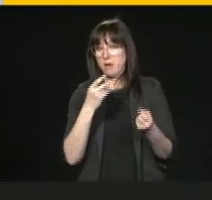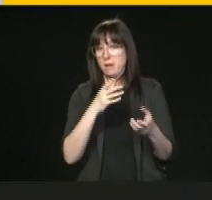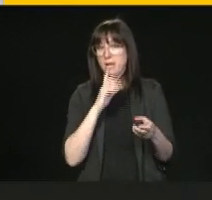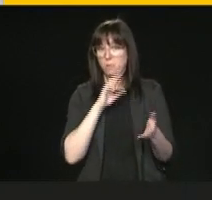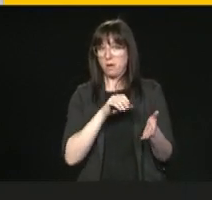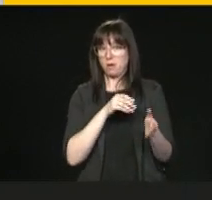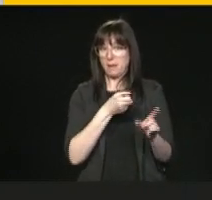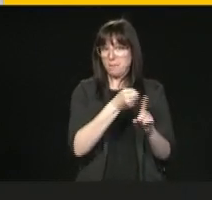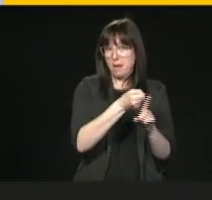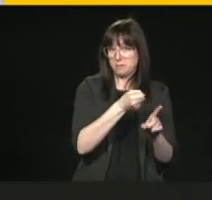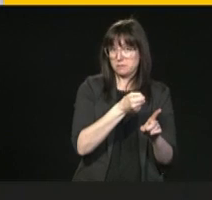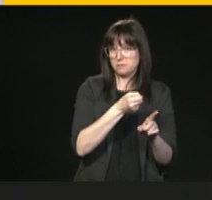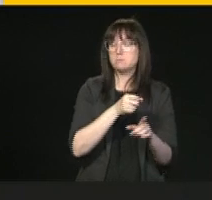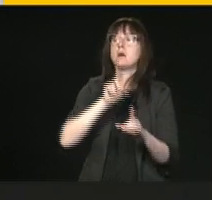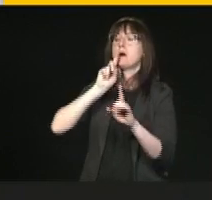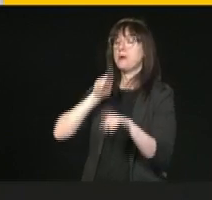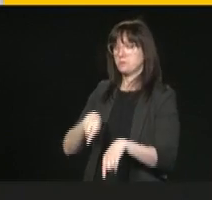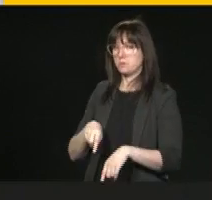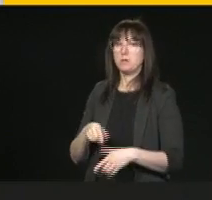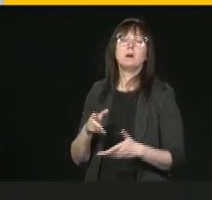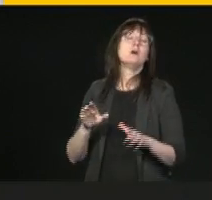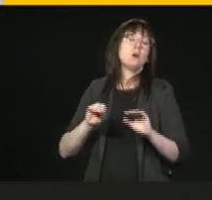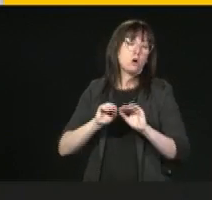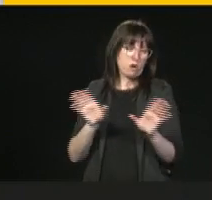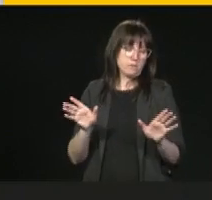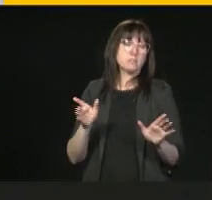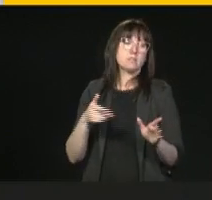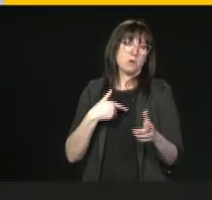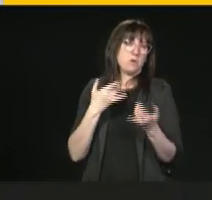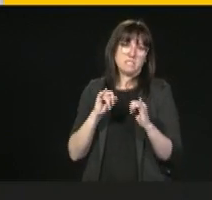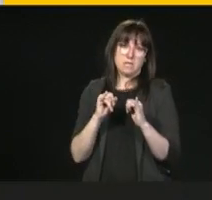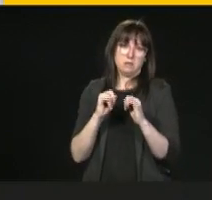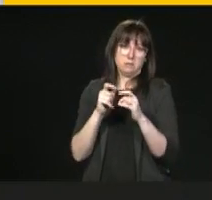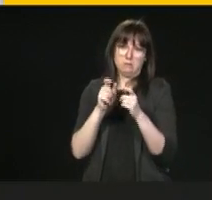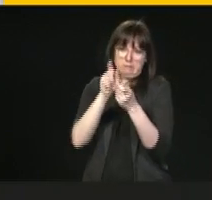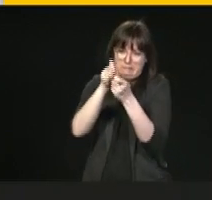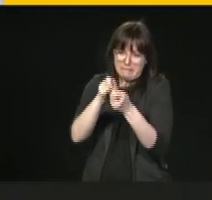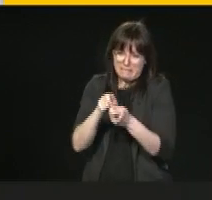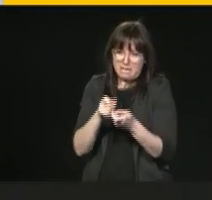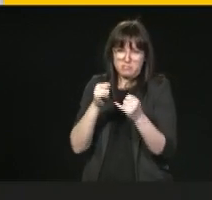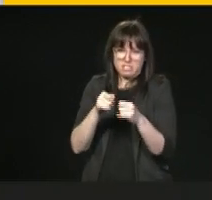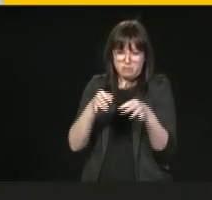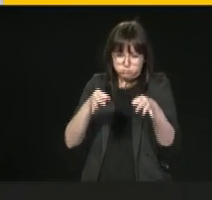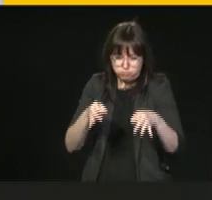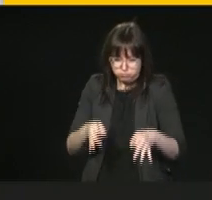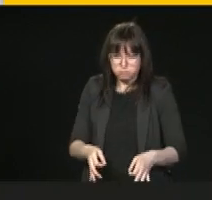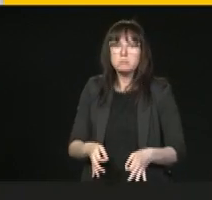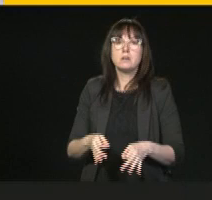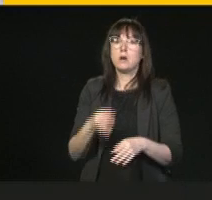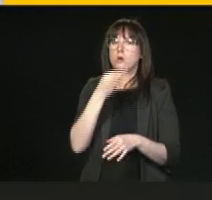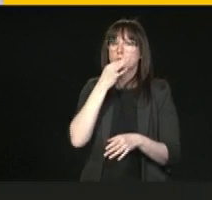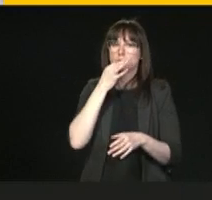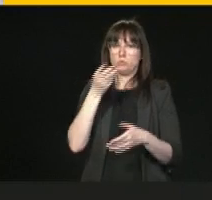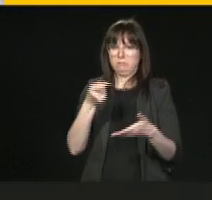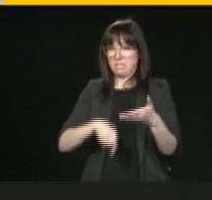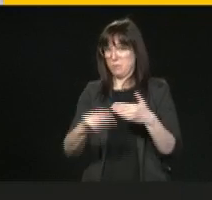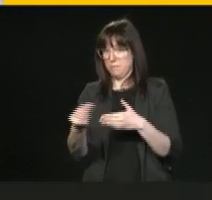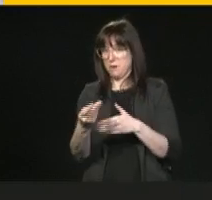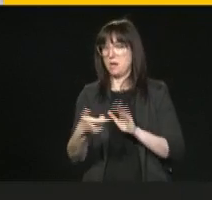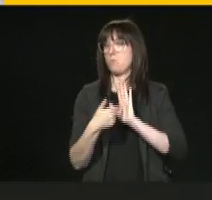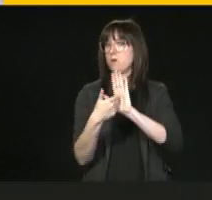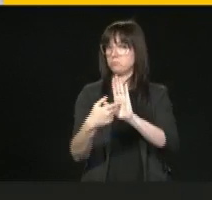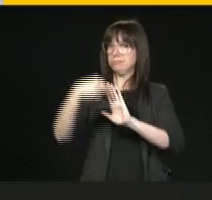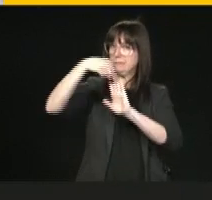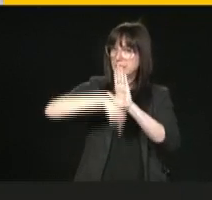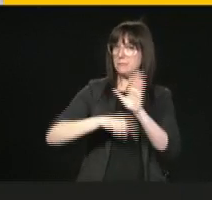it will cost. Well, right now we are finalizing the details and we expect to be able to provide all that information